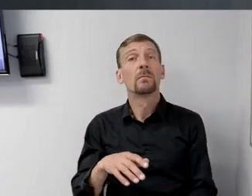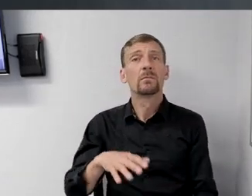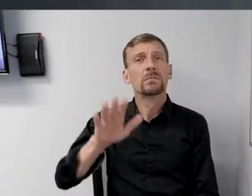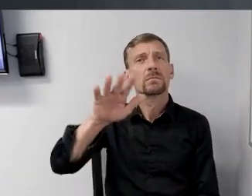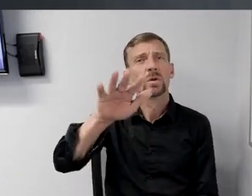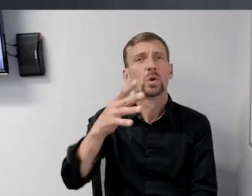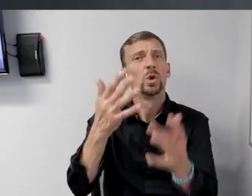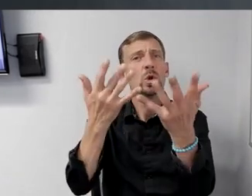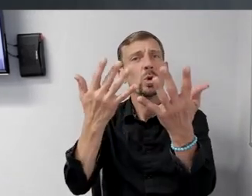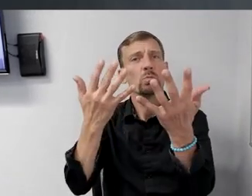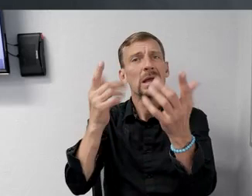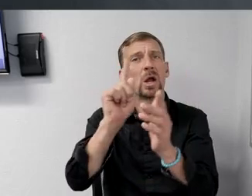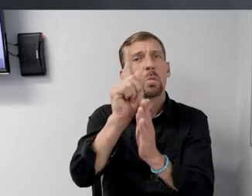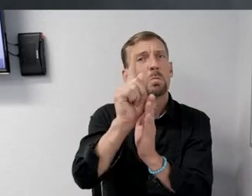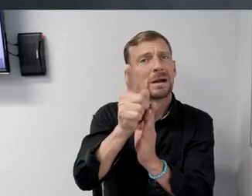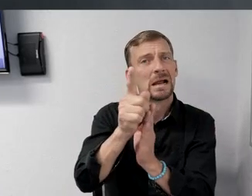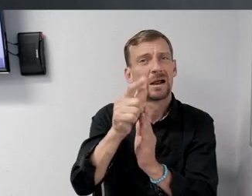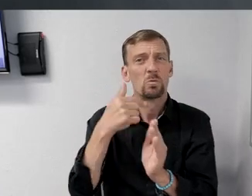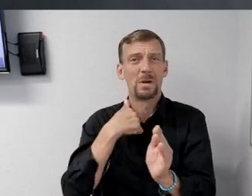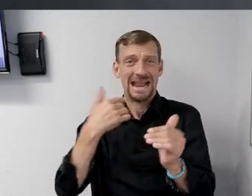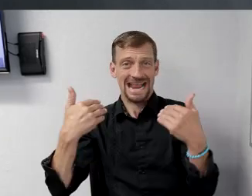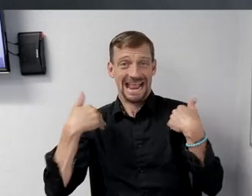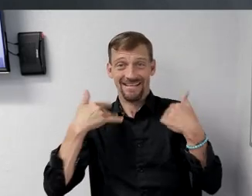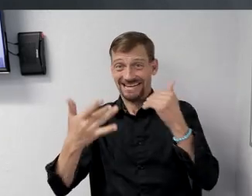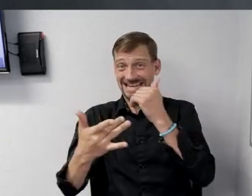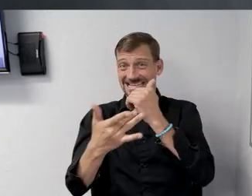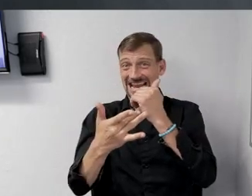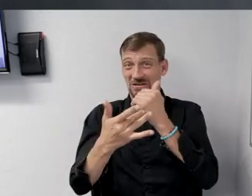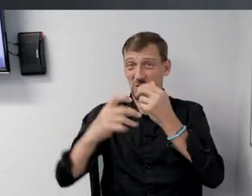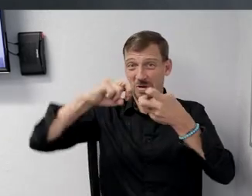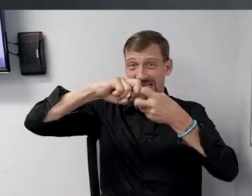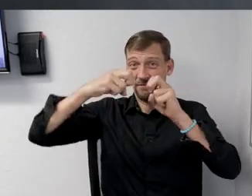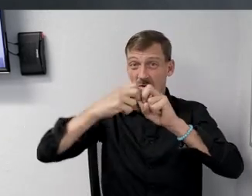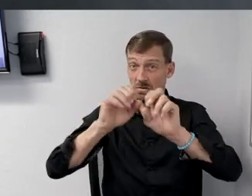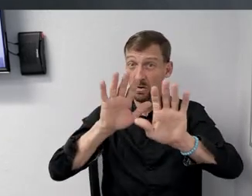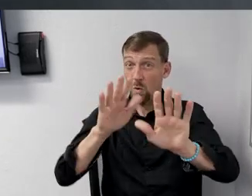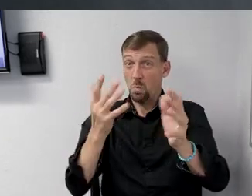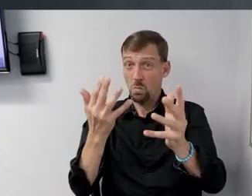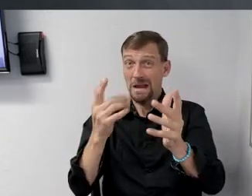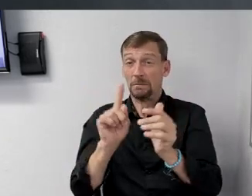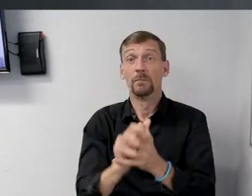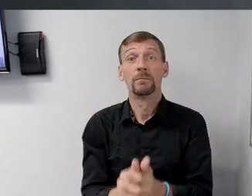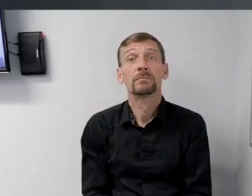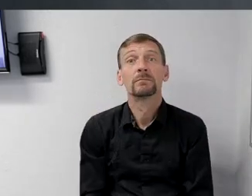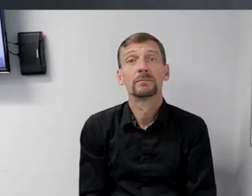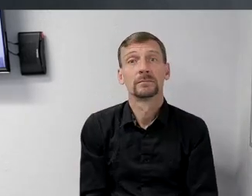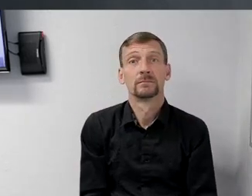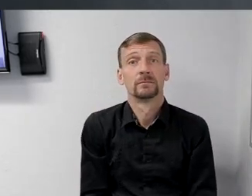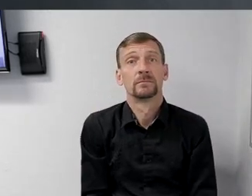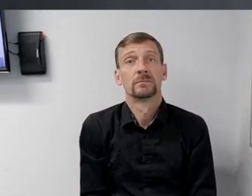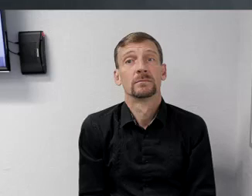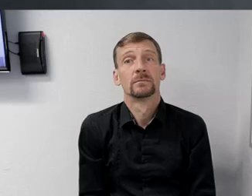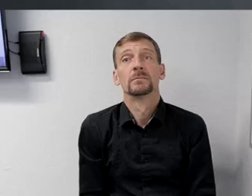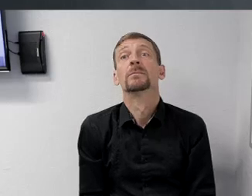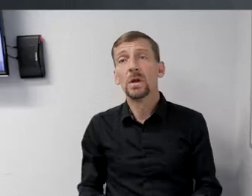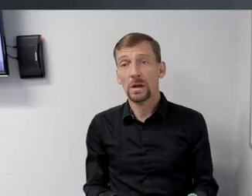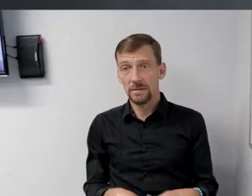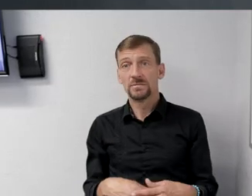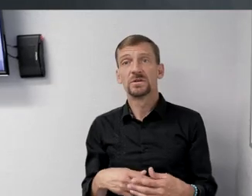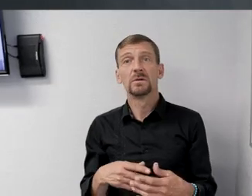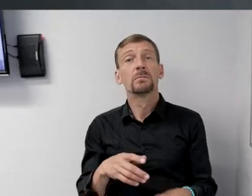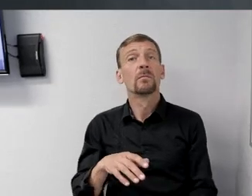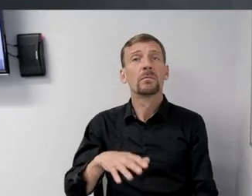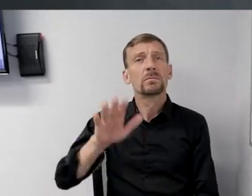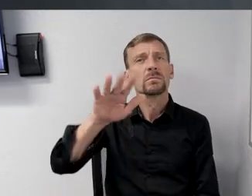pleading to the governor to provide $1 billion in funding for California hospitals between now and